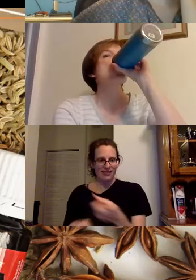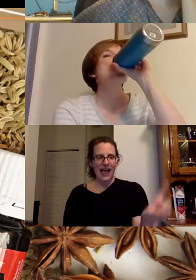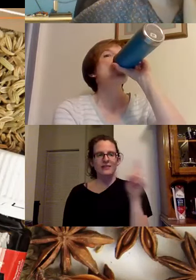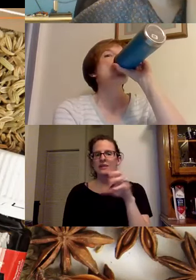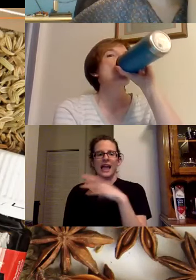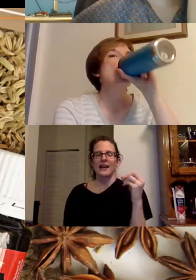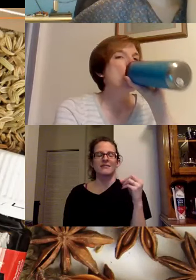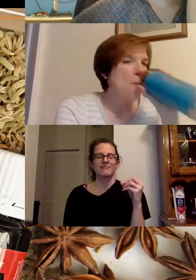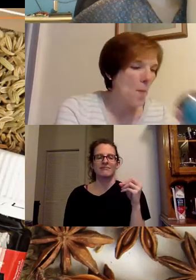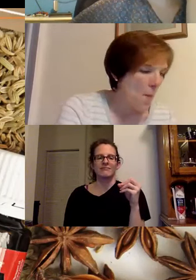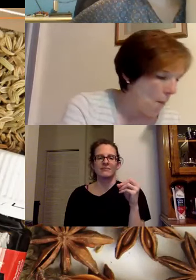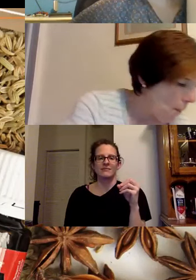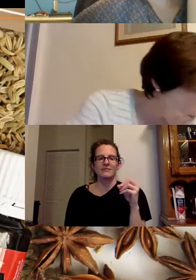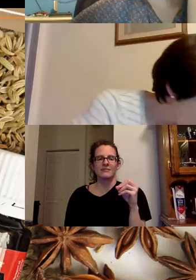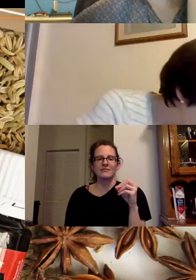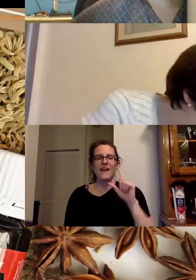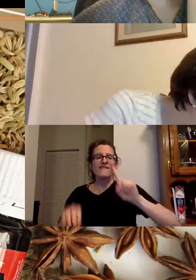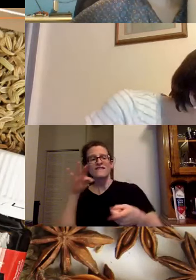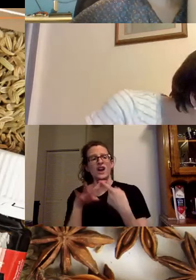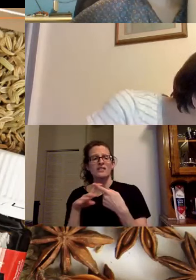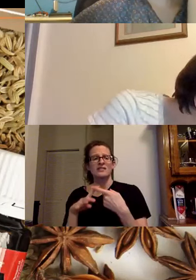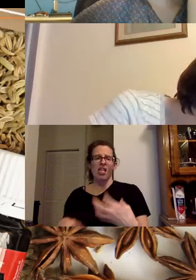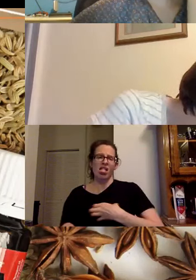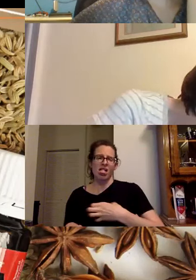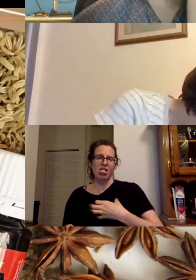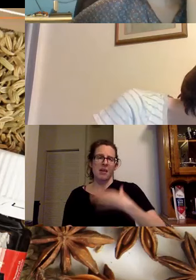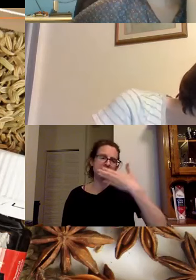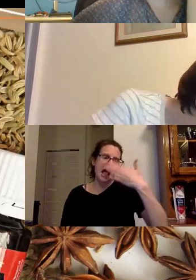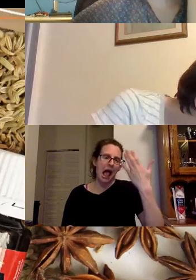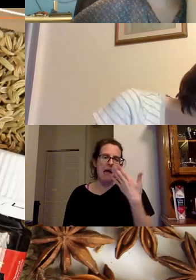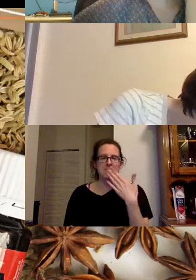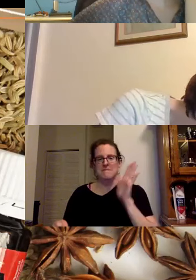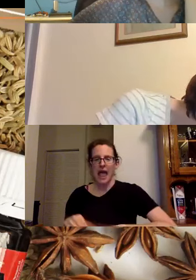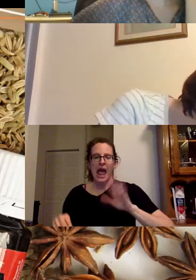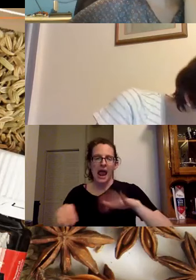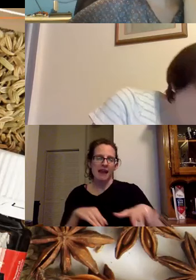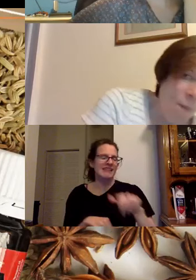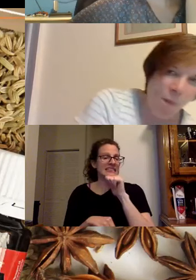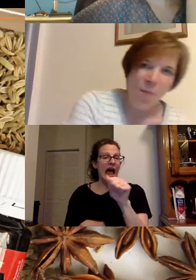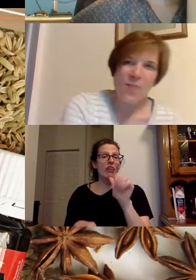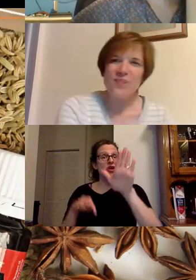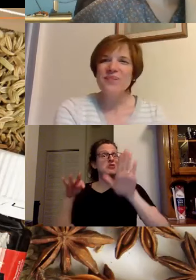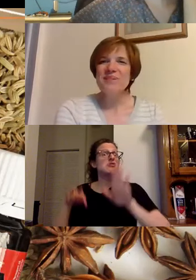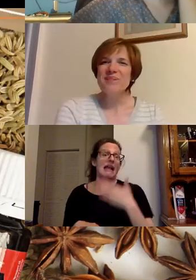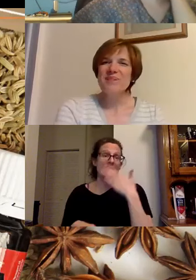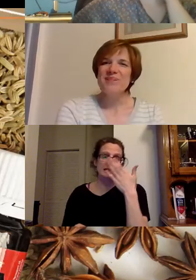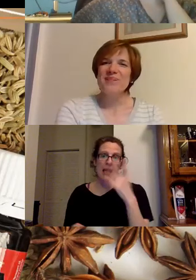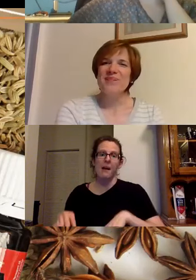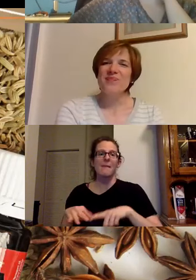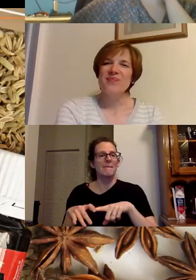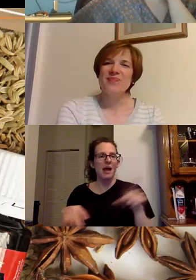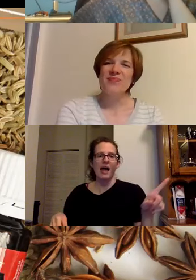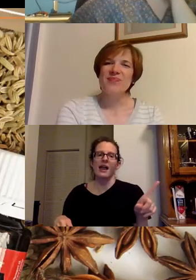he at first complained about how Digize smelled because it's not one of the more pleasant ones to many people.